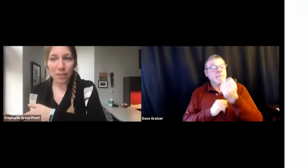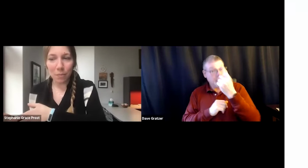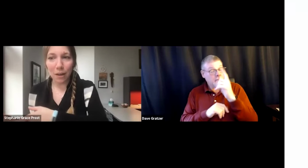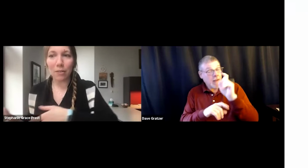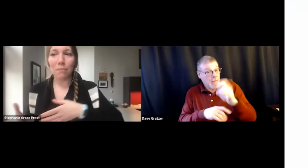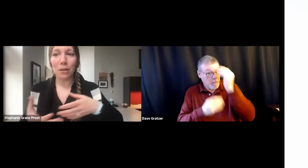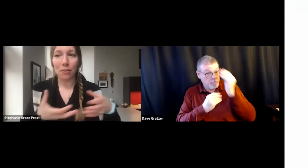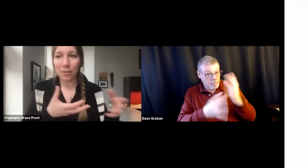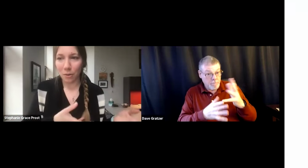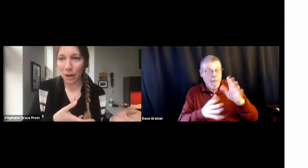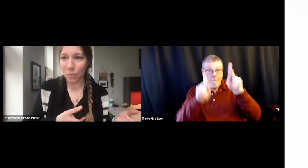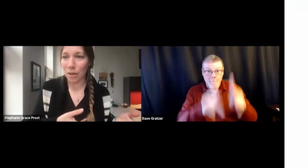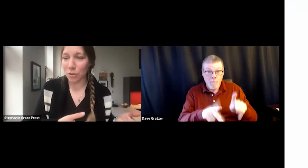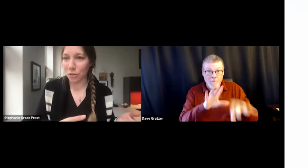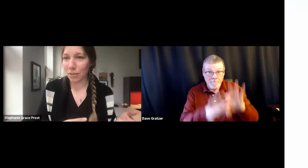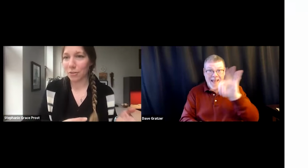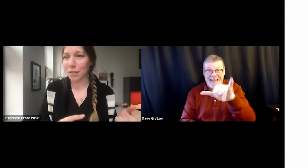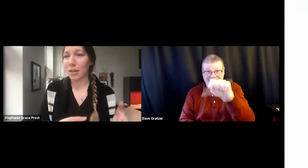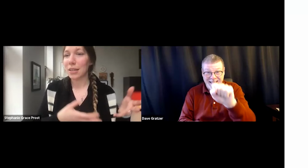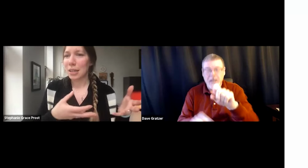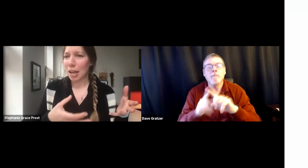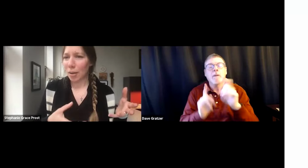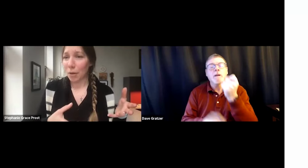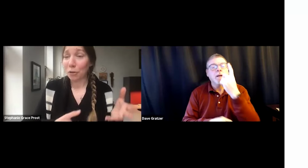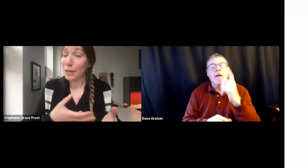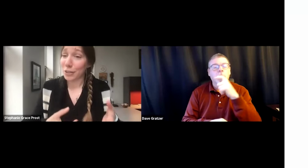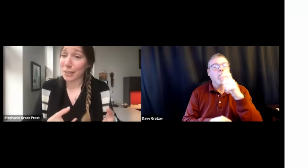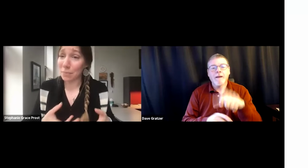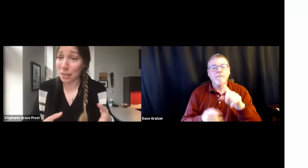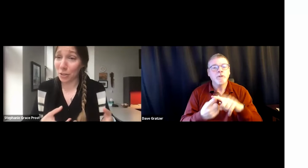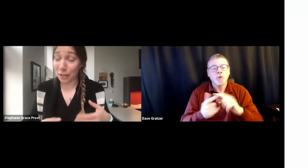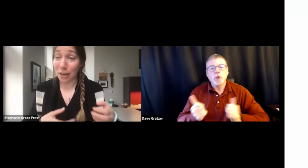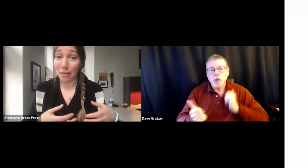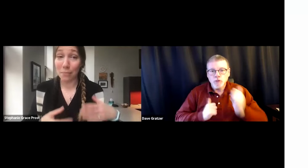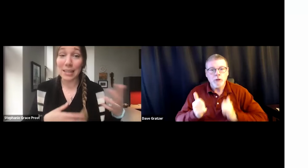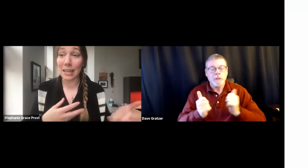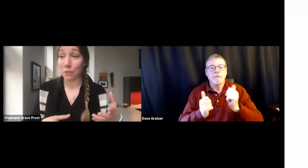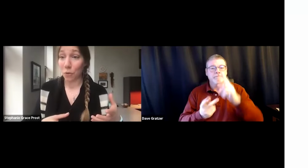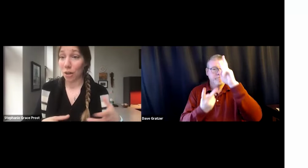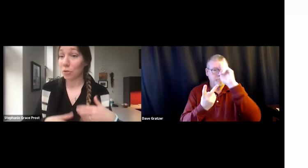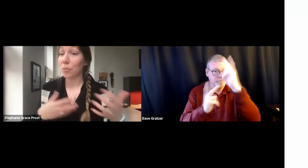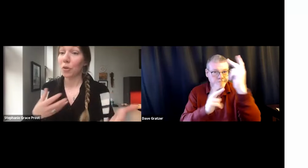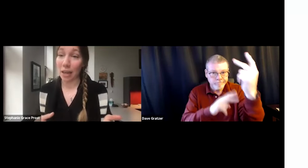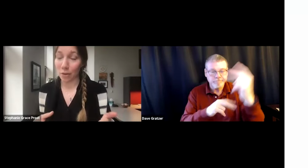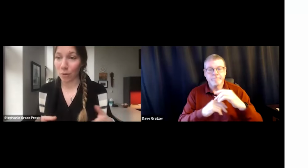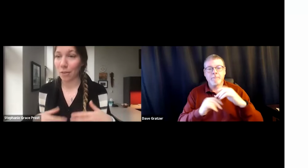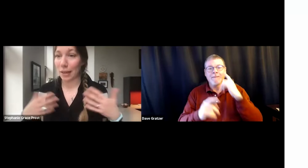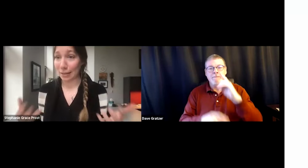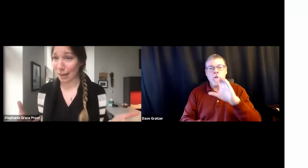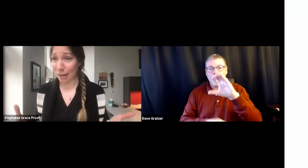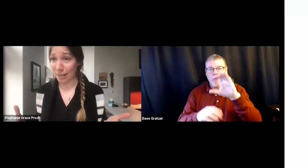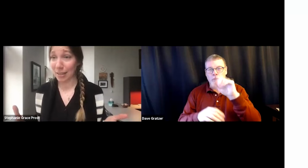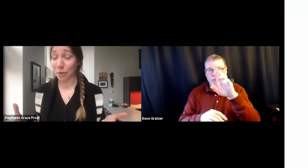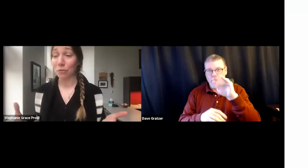that the person can be found, but also how do we assure that there's not aggression that's mistaken for criminal behavior rather